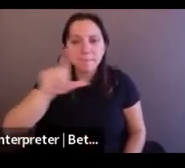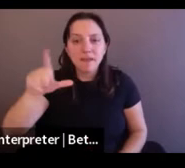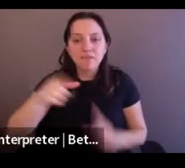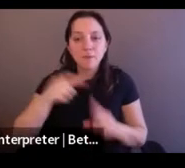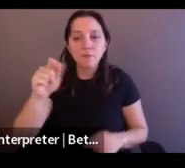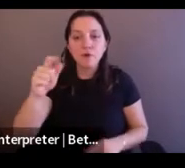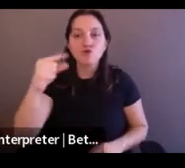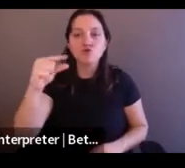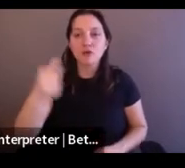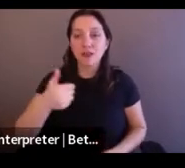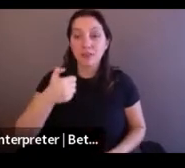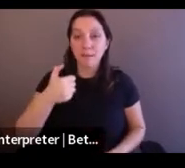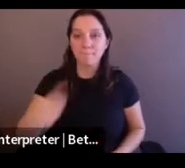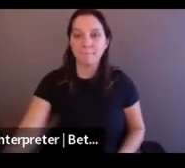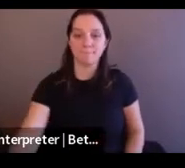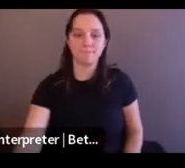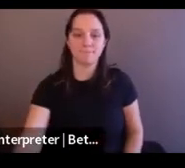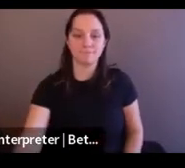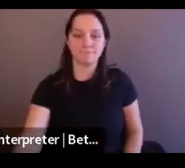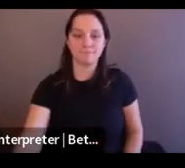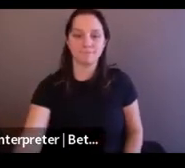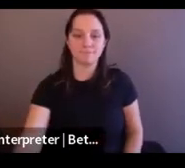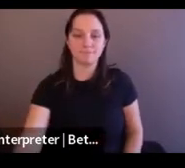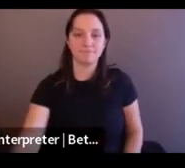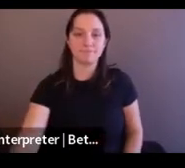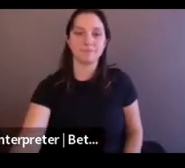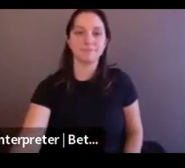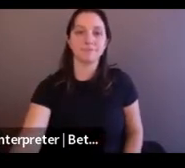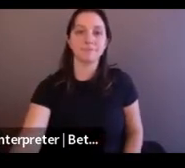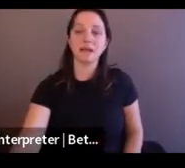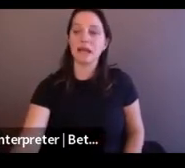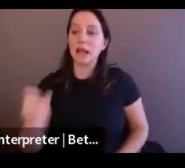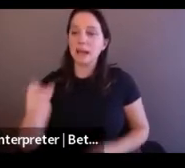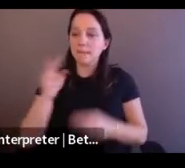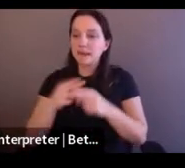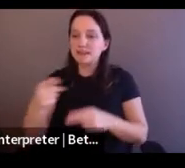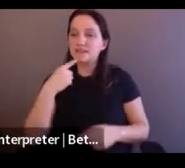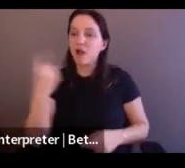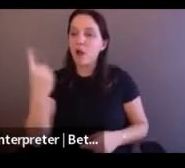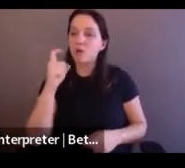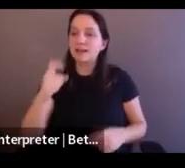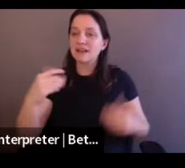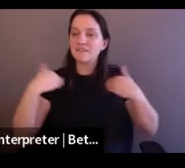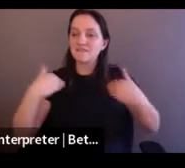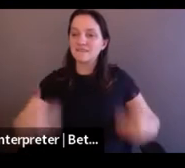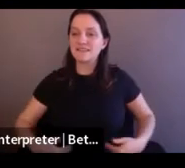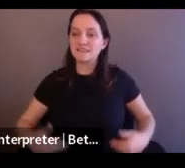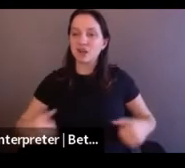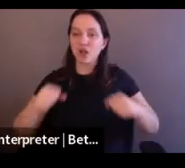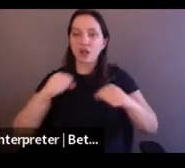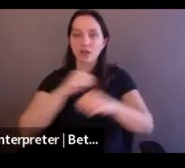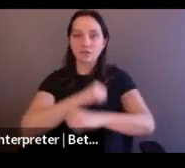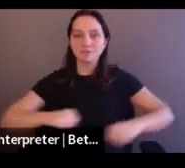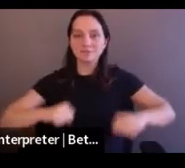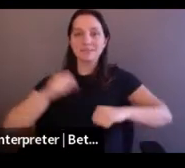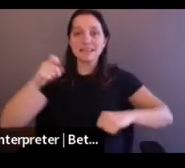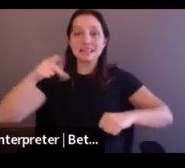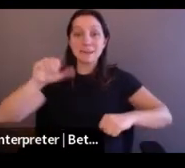Thumb shares that they always need help with physical space and gardens, but they also want to get residents into the gardens to become potential